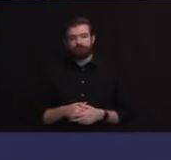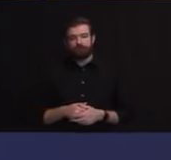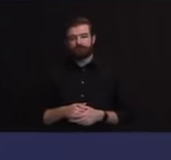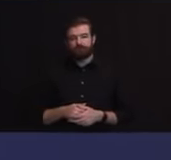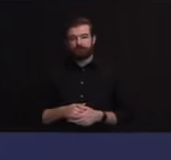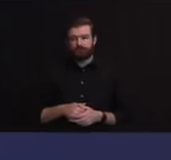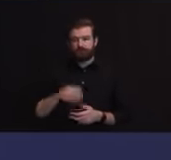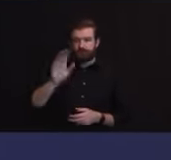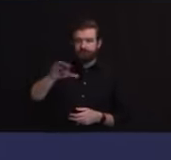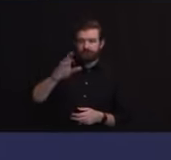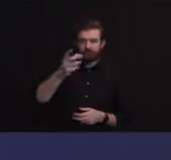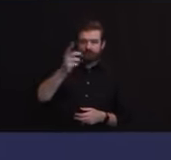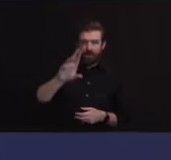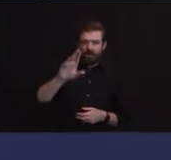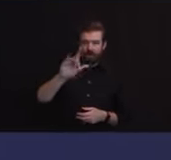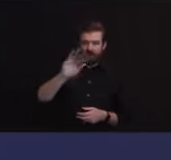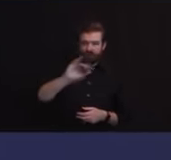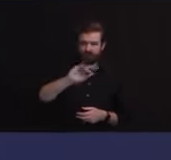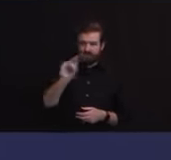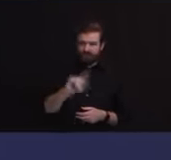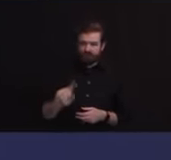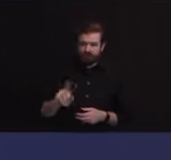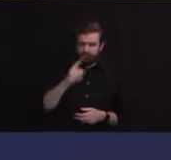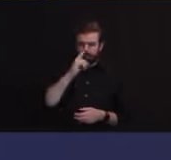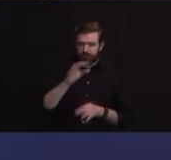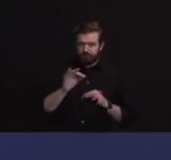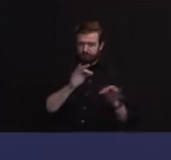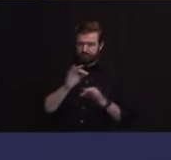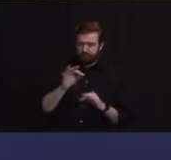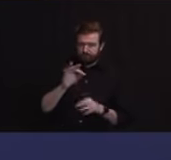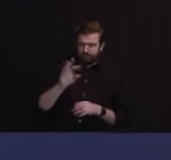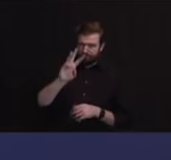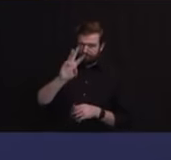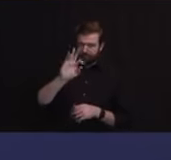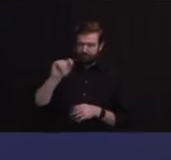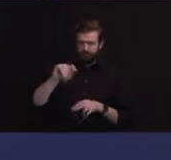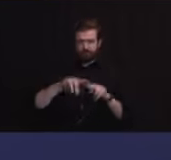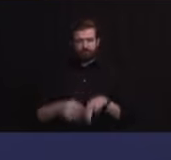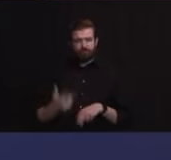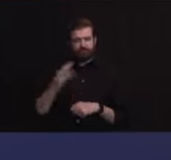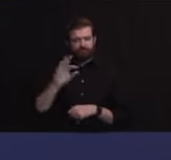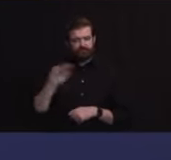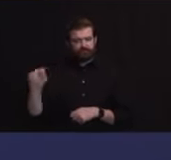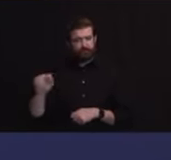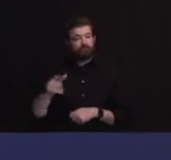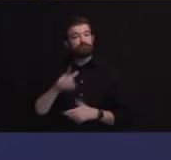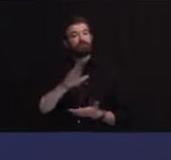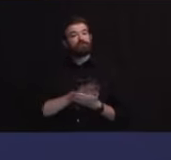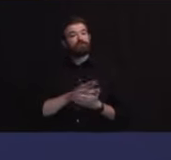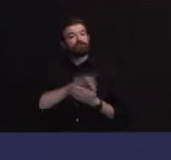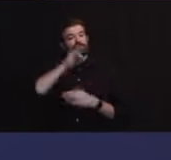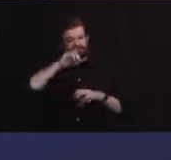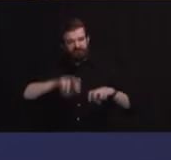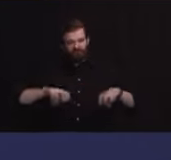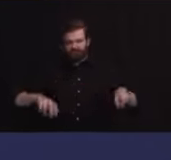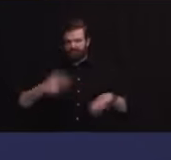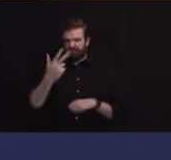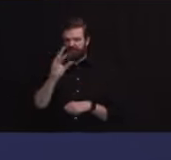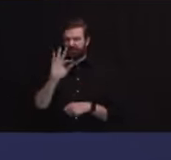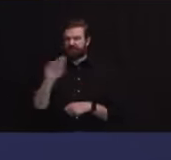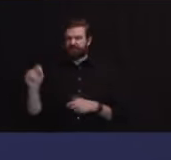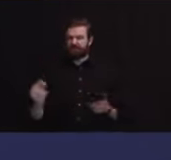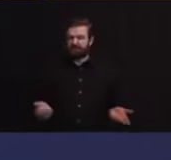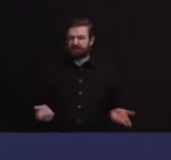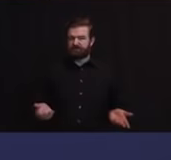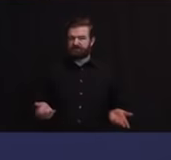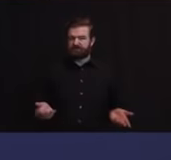because it seems like it's okay for kids to sit in schools 3 feet apart, but it's not okay for people